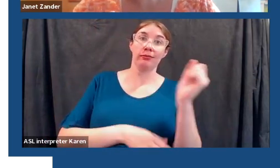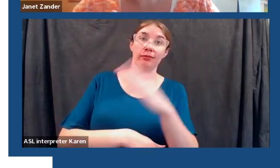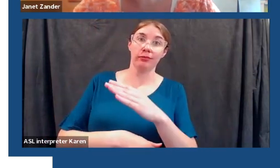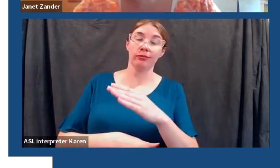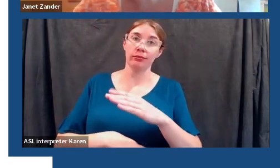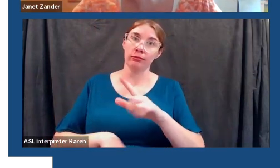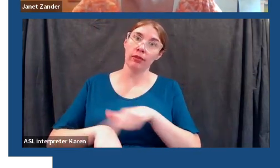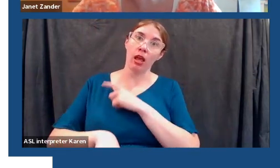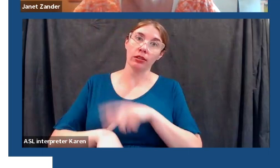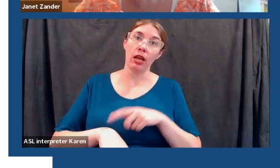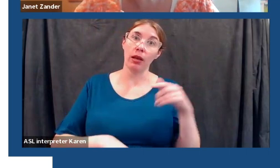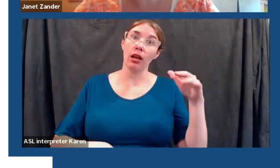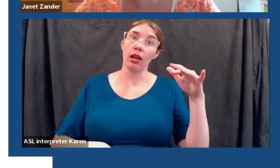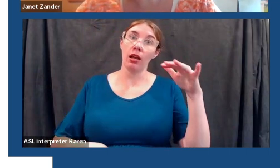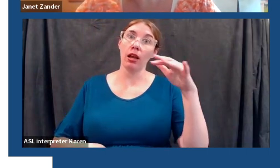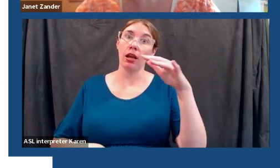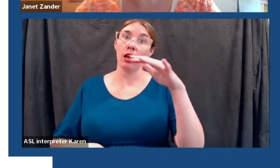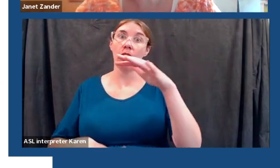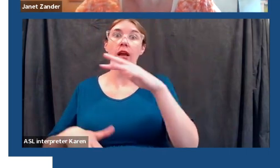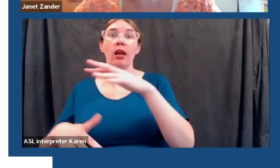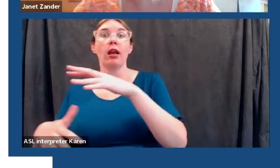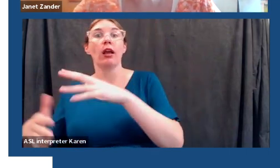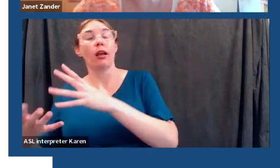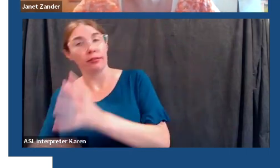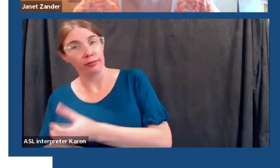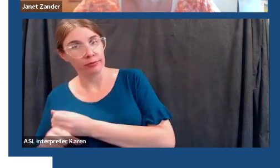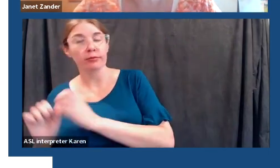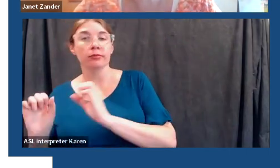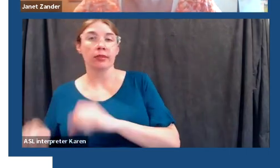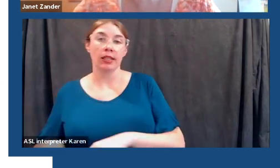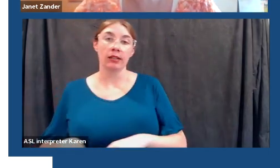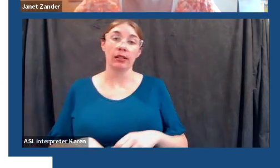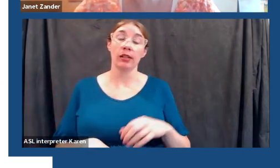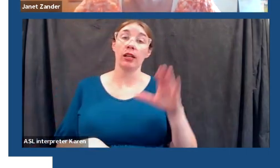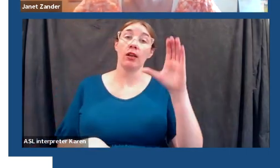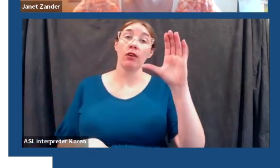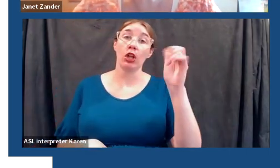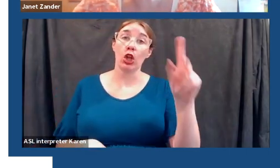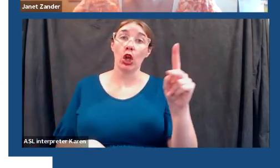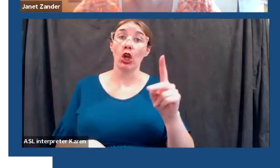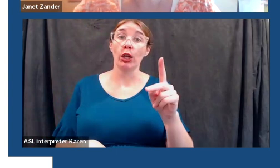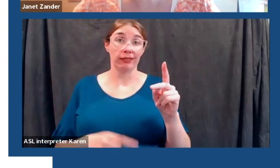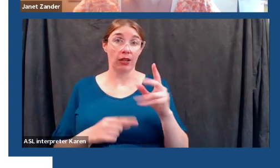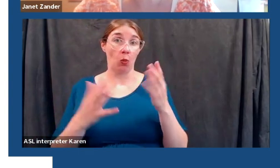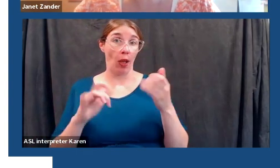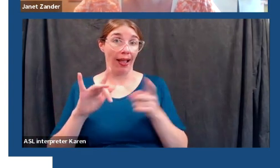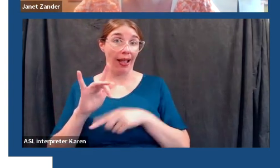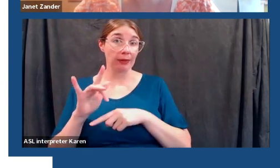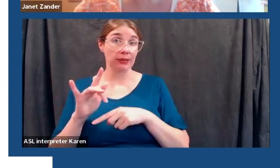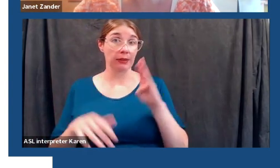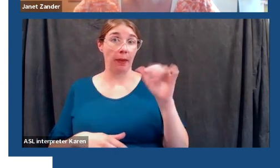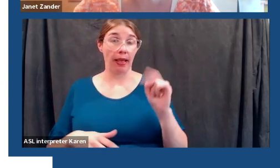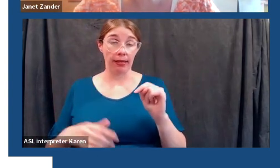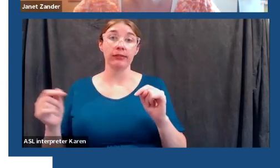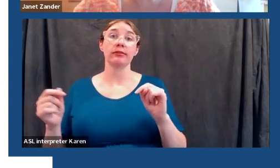mailed. Clerks may also bring that ballot to the facility if there were individuals who desire to vote who weren't able to meet with one